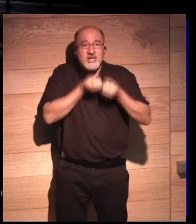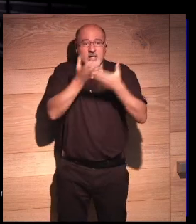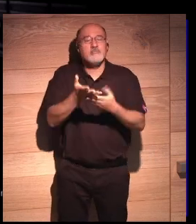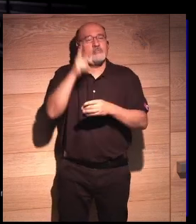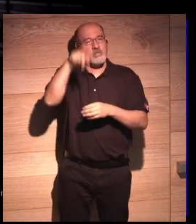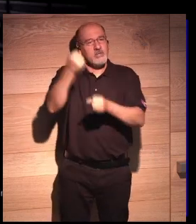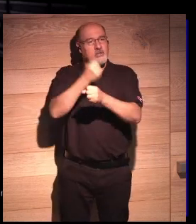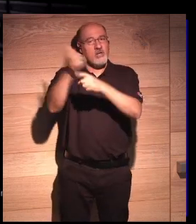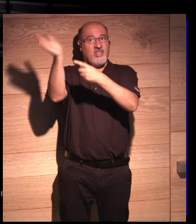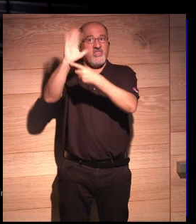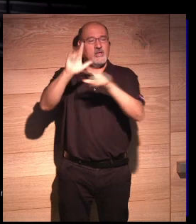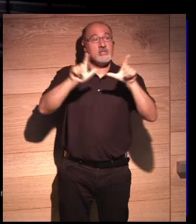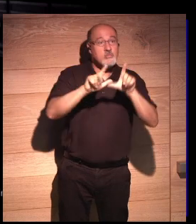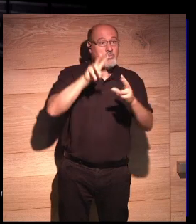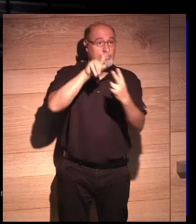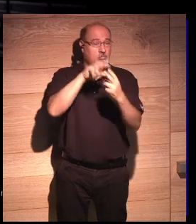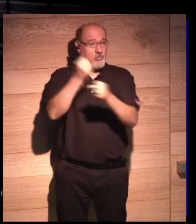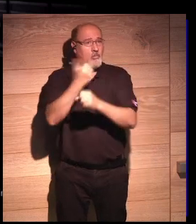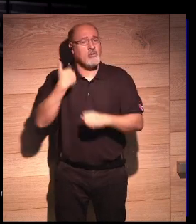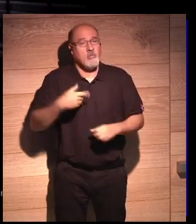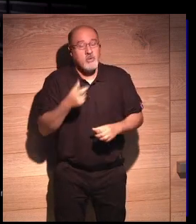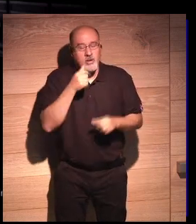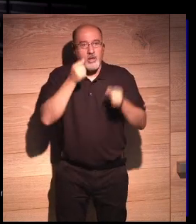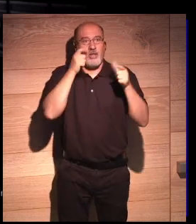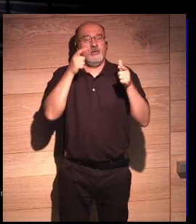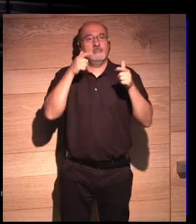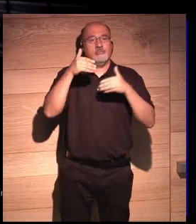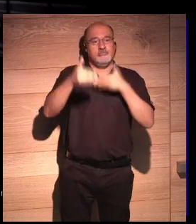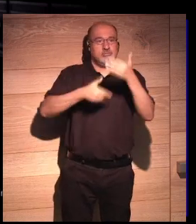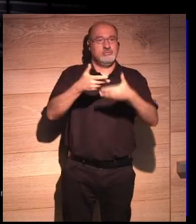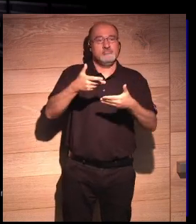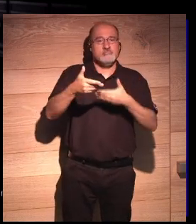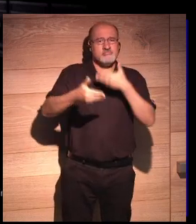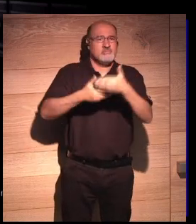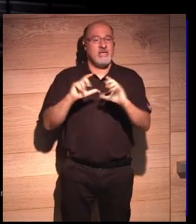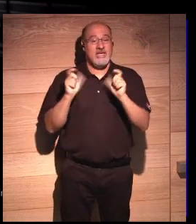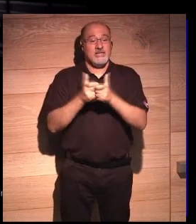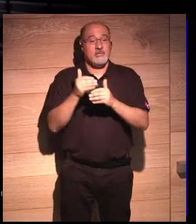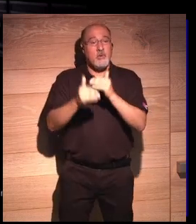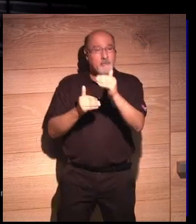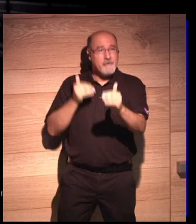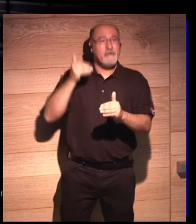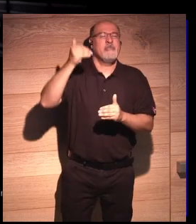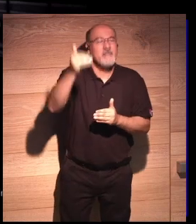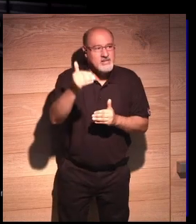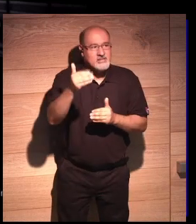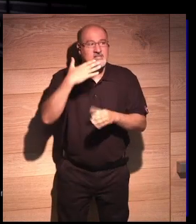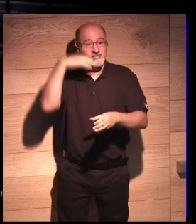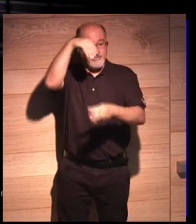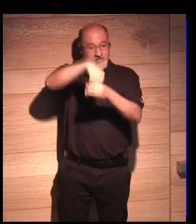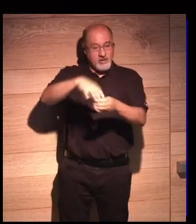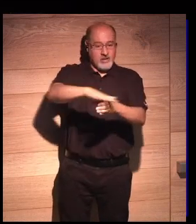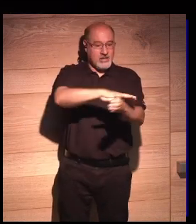but I've realized we've been trying as a team to pull things out of the screen and into the physical space.